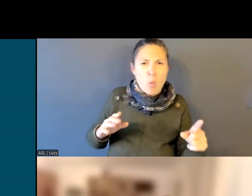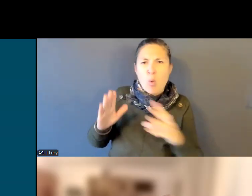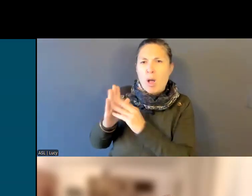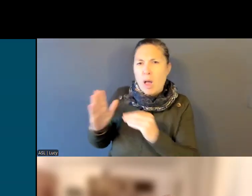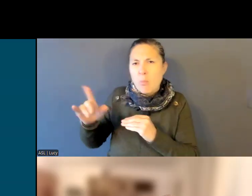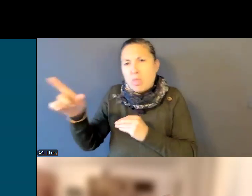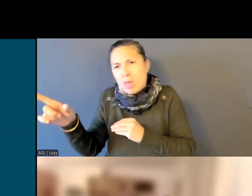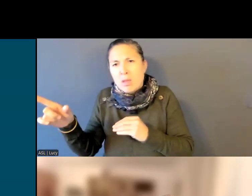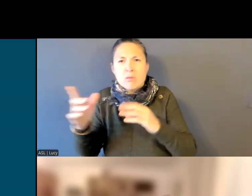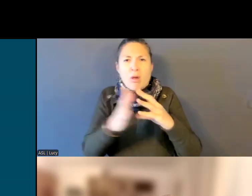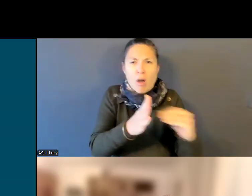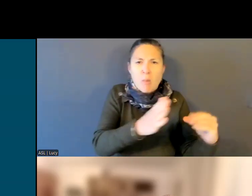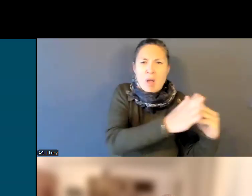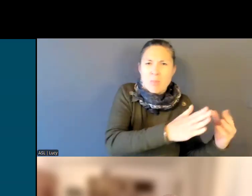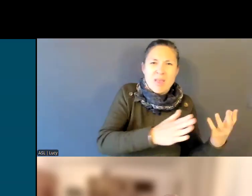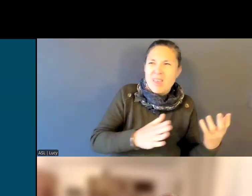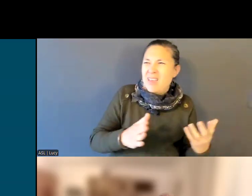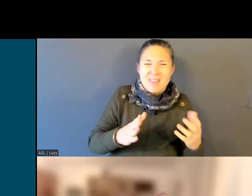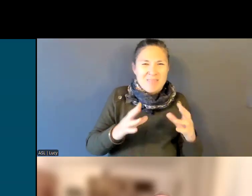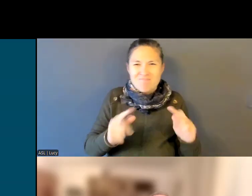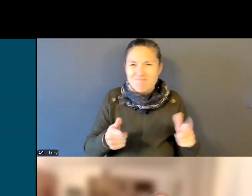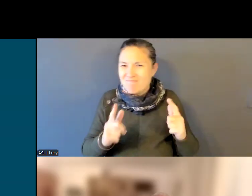really helping. And then I think that,